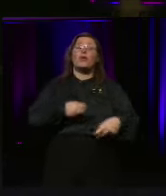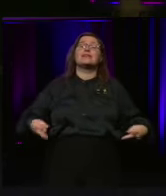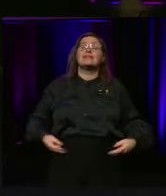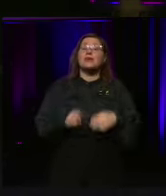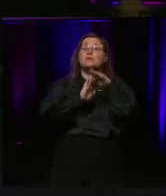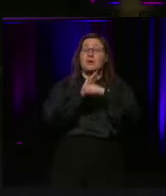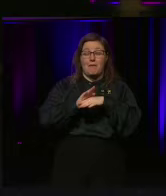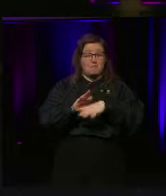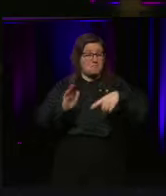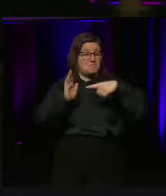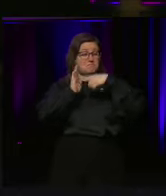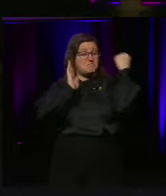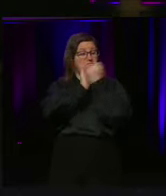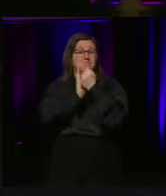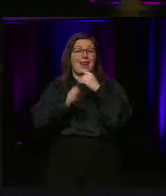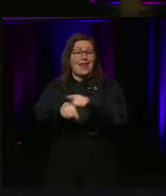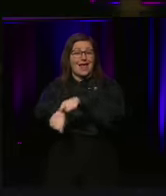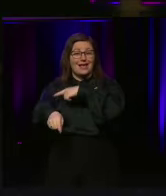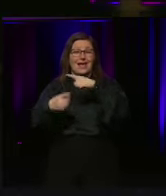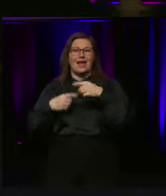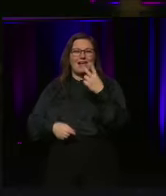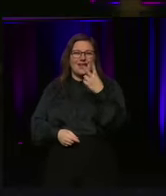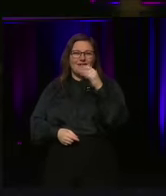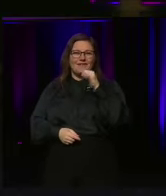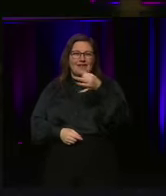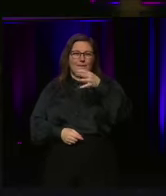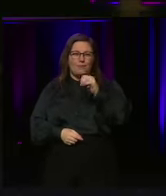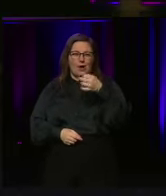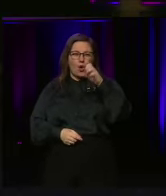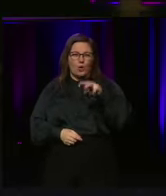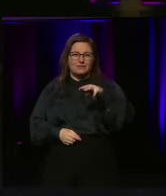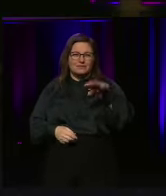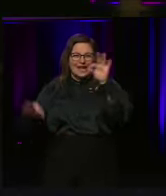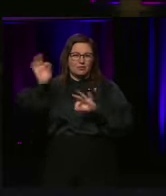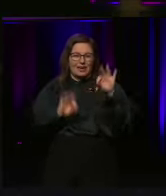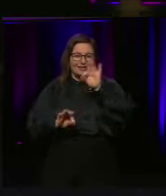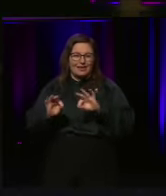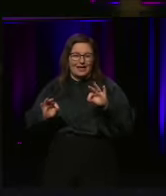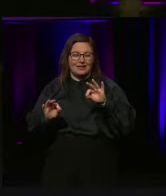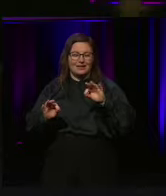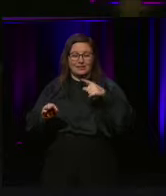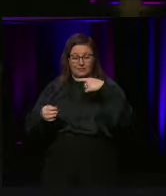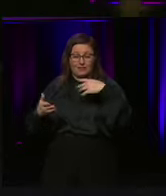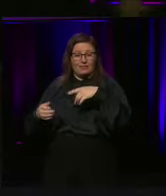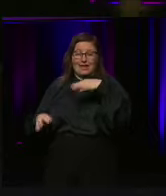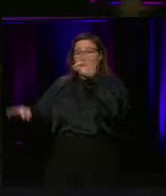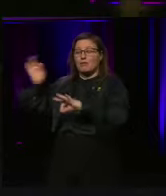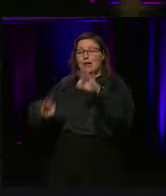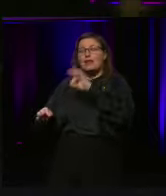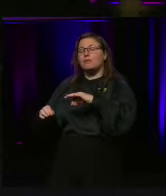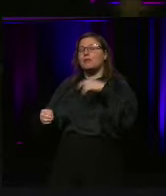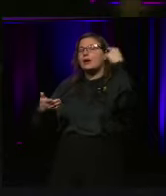program. We have the Vipeholms experiments on mentally retarded people, where